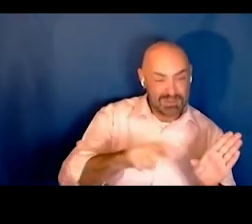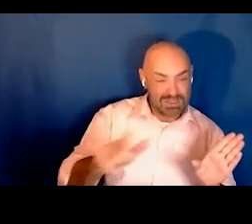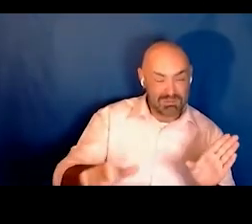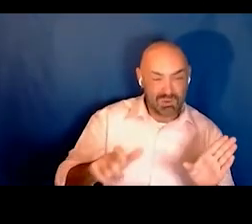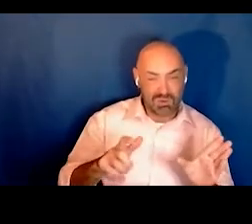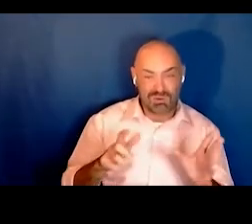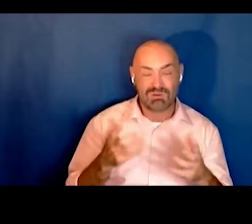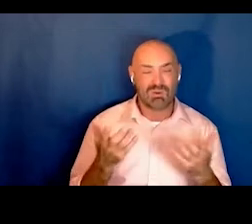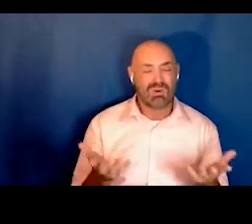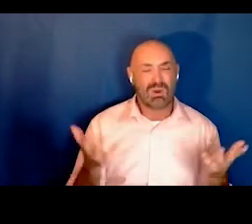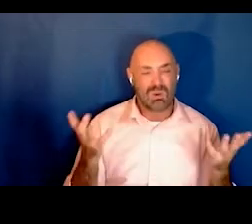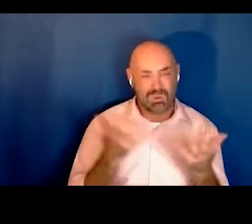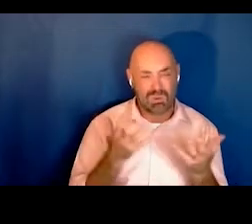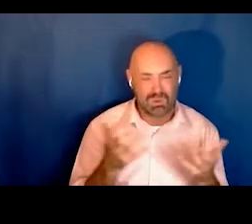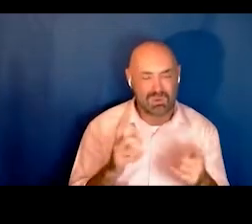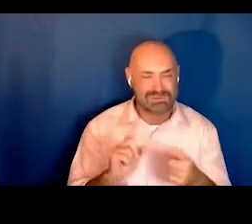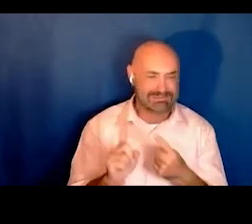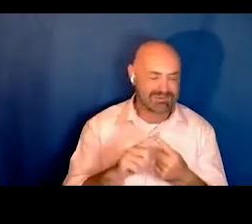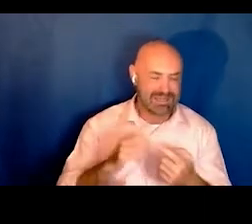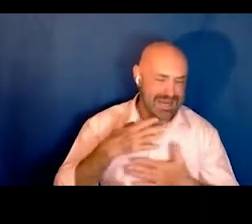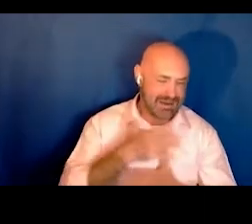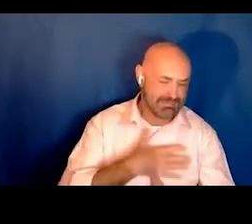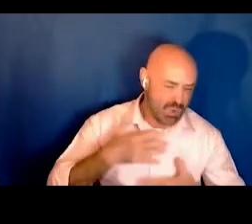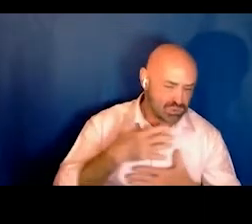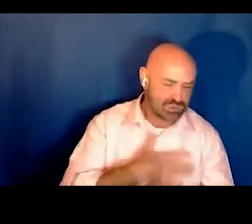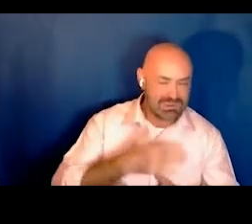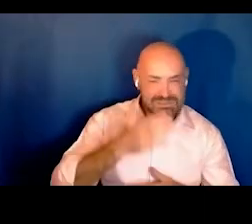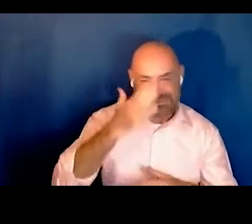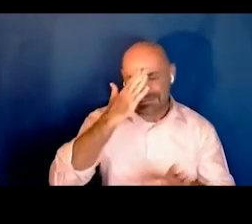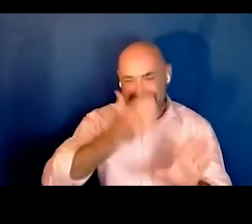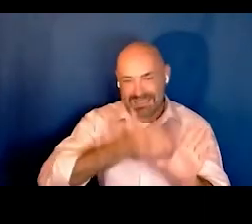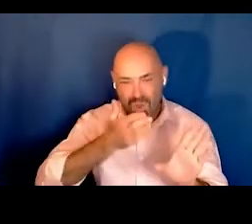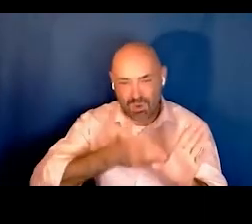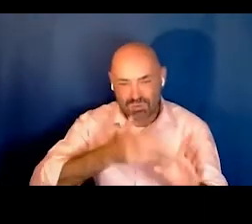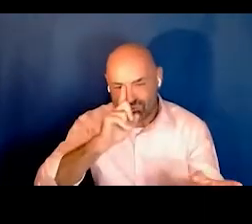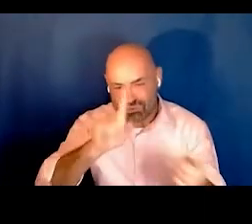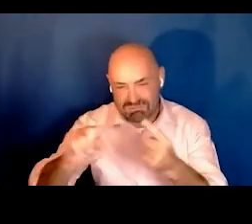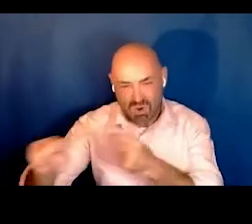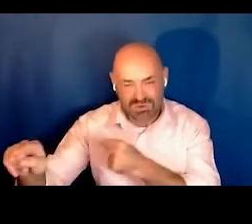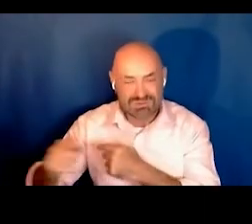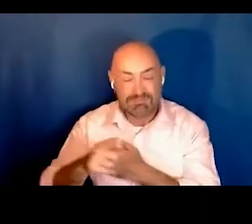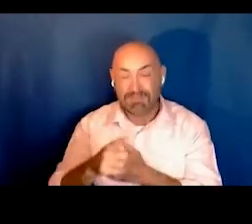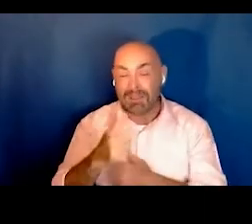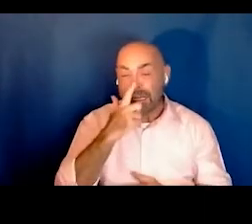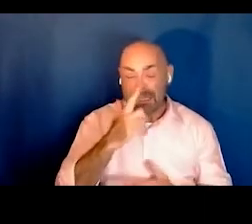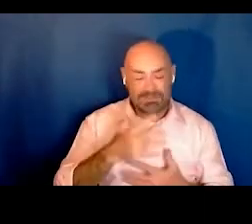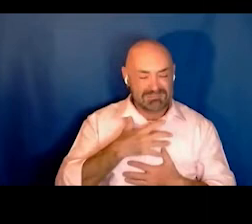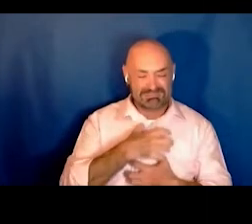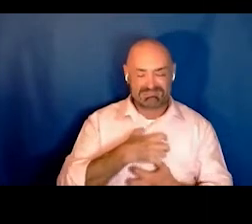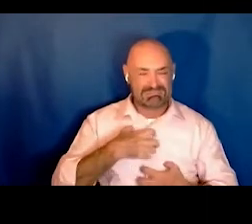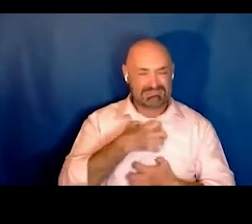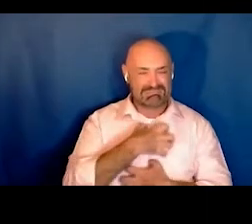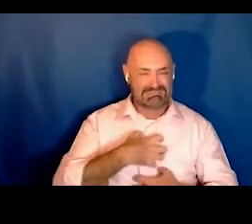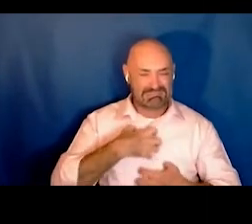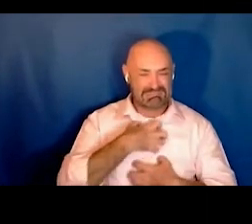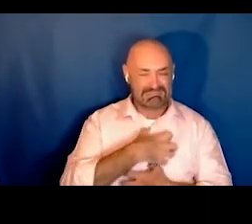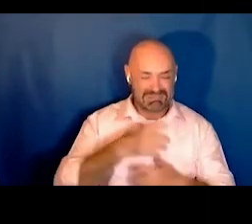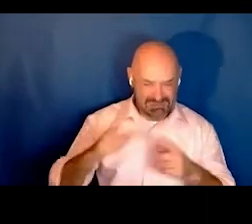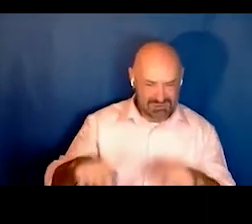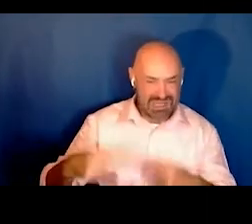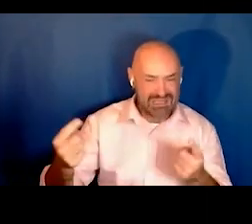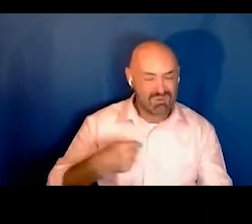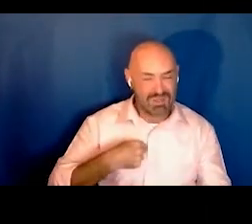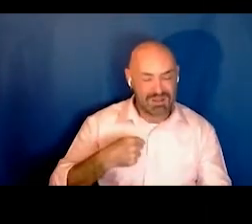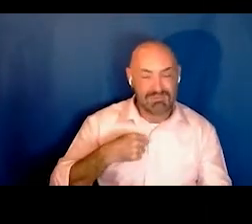of these different emotions and psychological responses. And this can be deeply uncomfortable and challenging. And